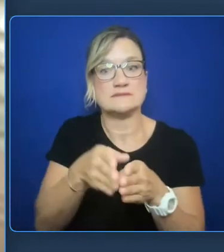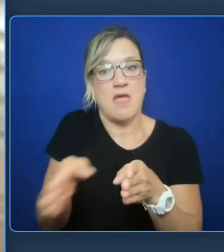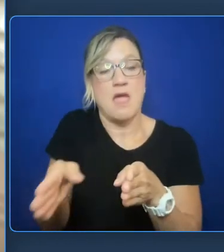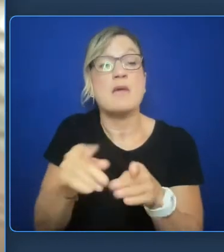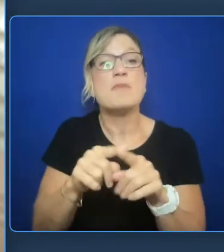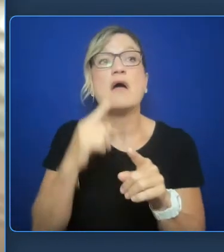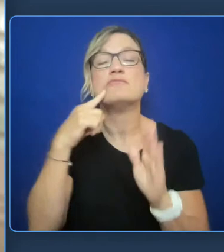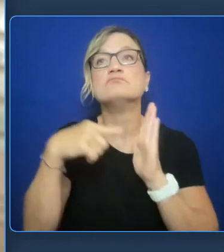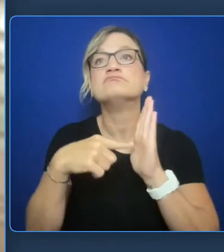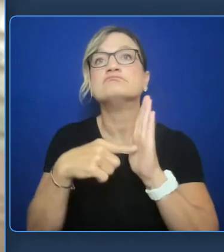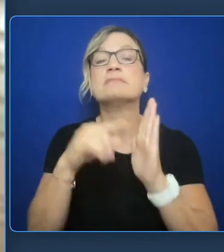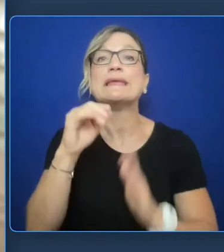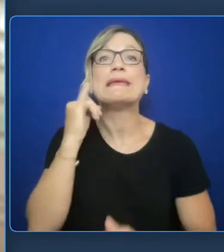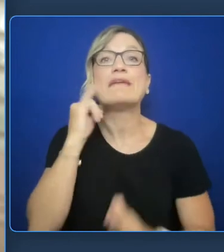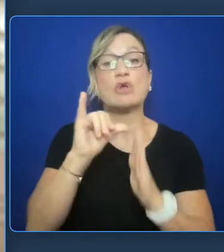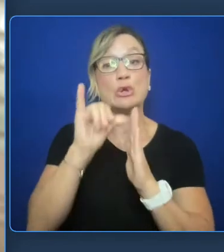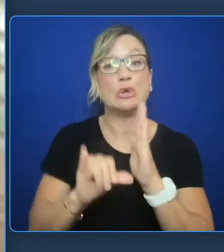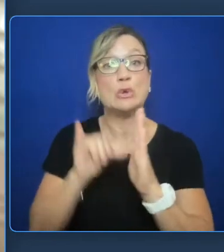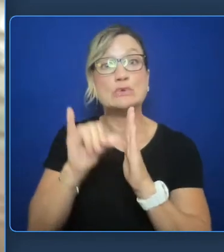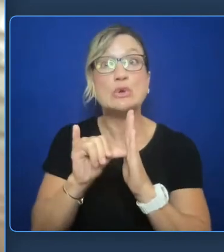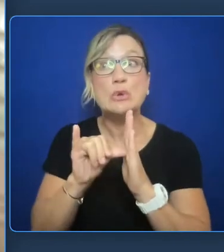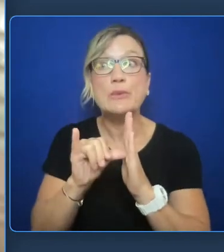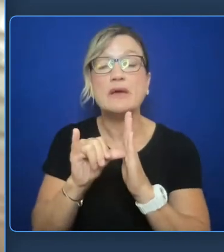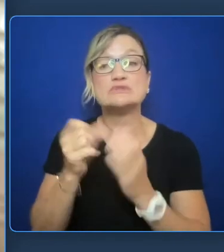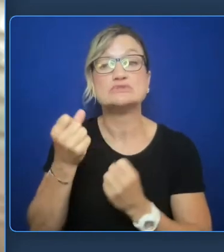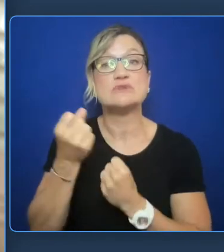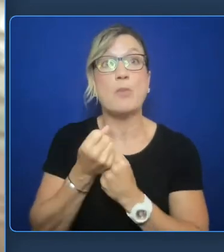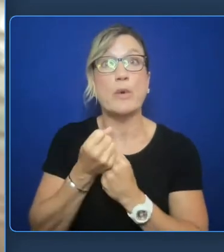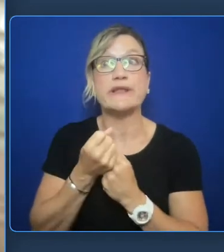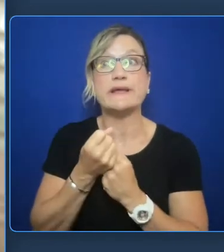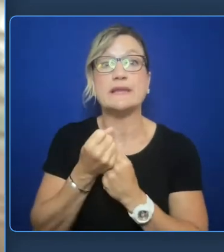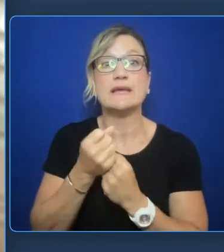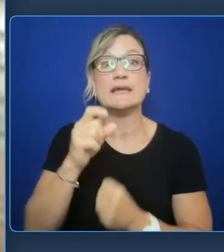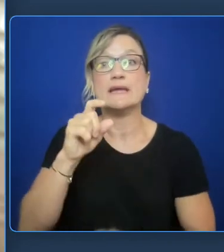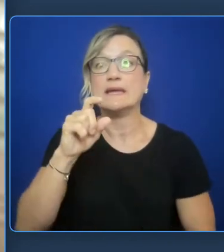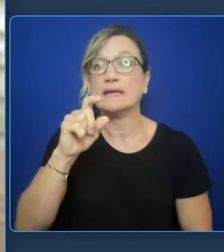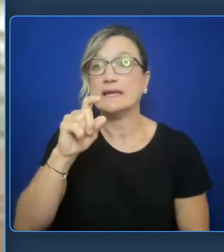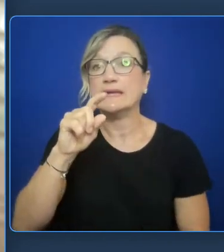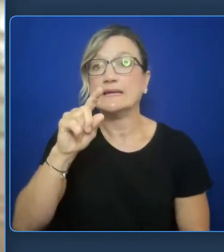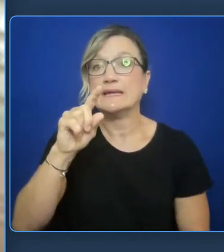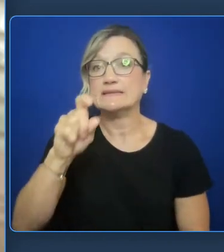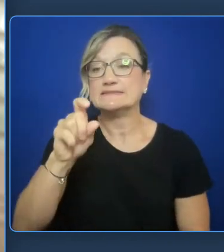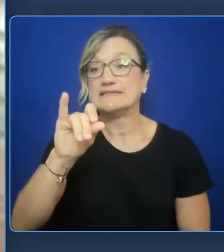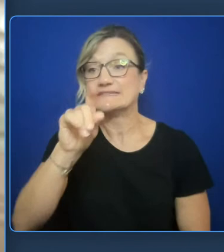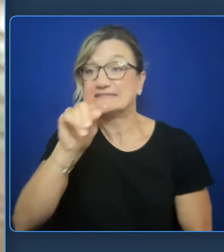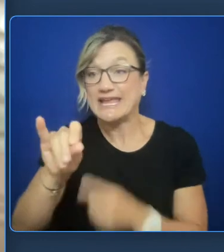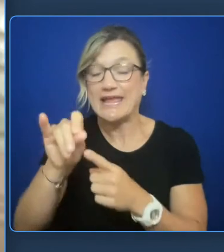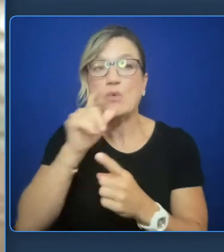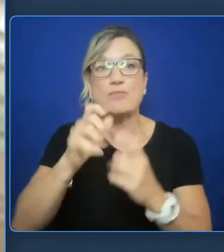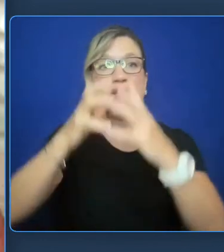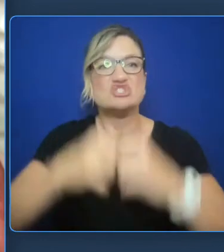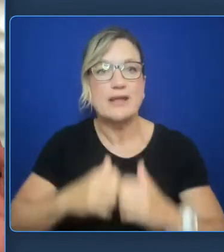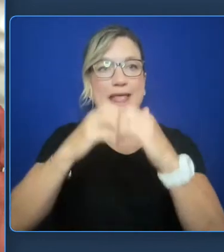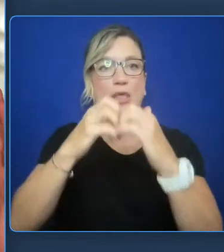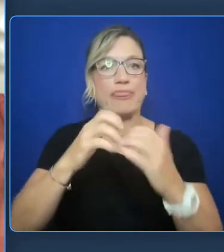If, for instance, YouTube supported Zixi, it would probably shut the internet down. Like it would, because if everyone